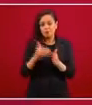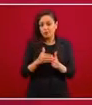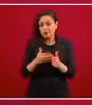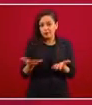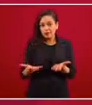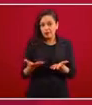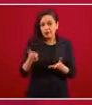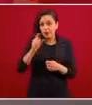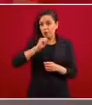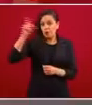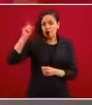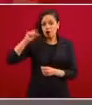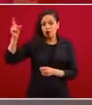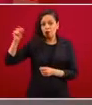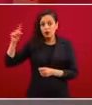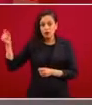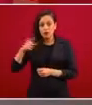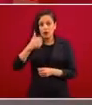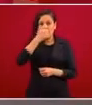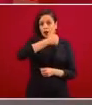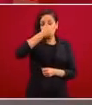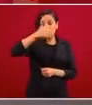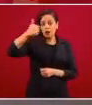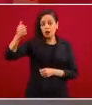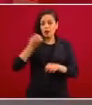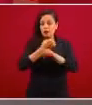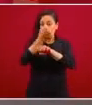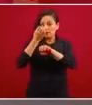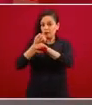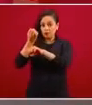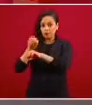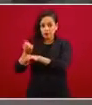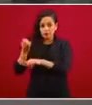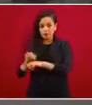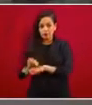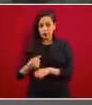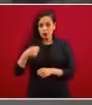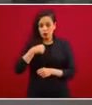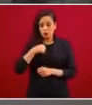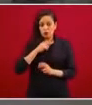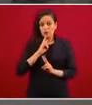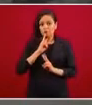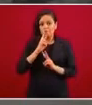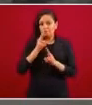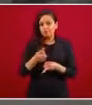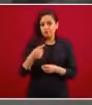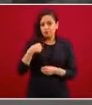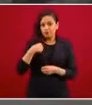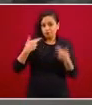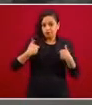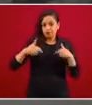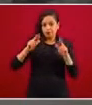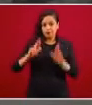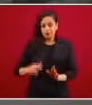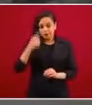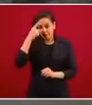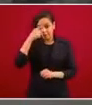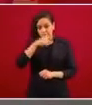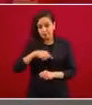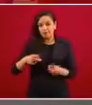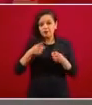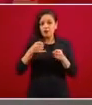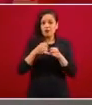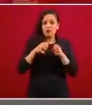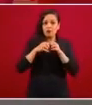because I can give a voice to all of these thousands of professionals that work on the field, that gather the